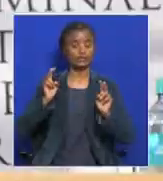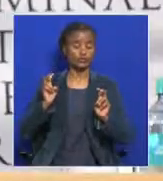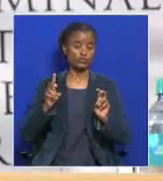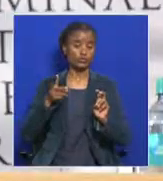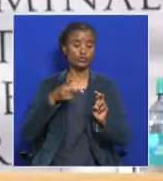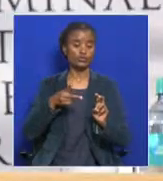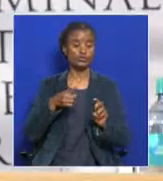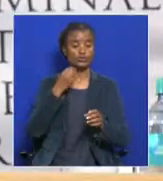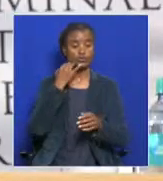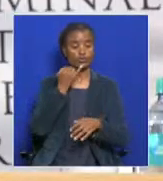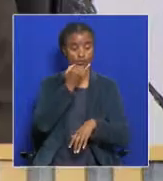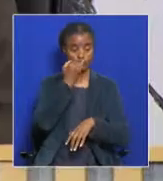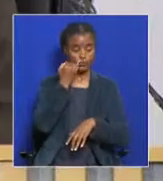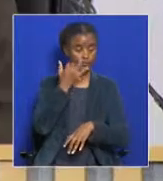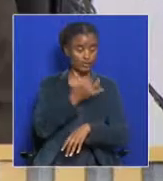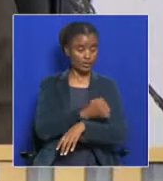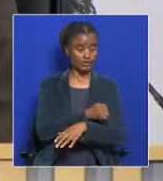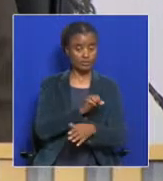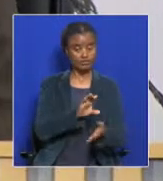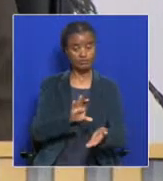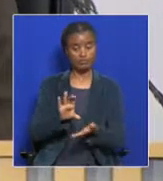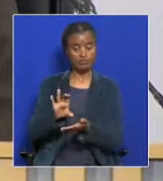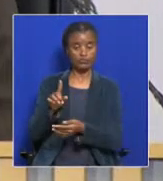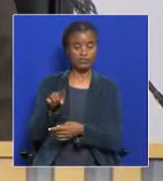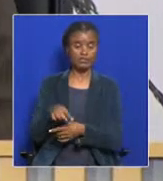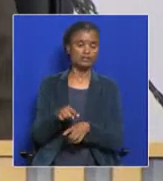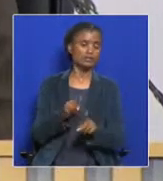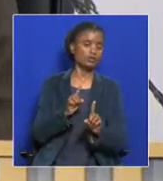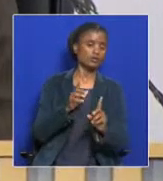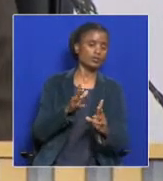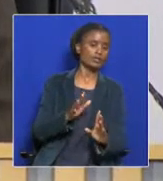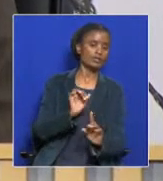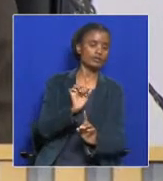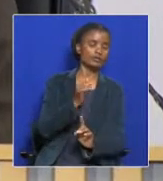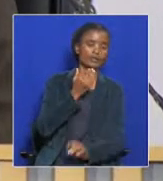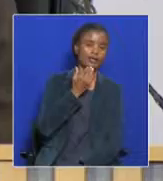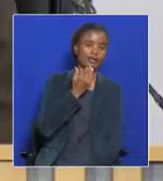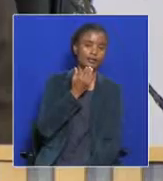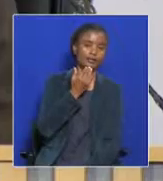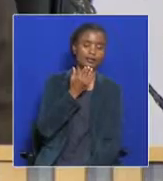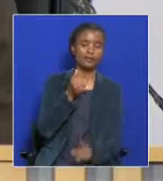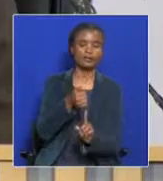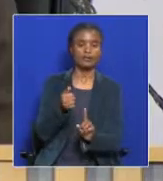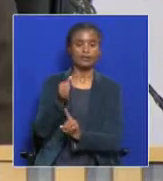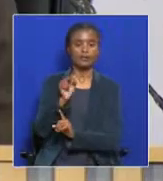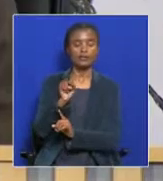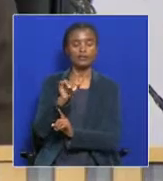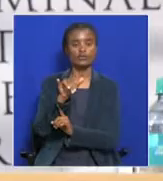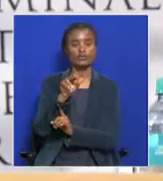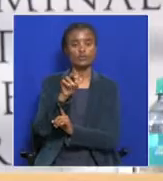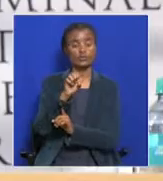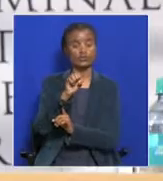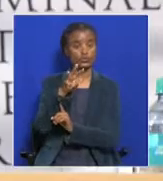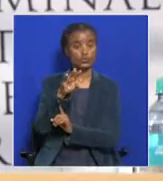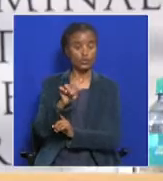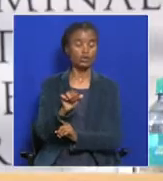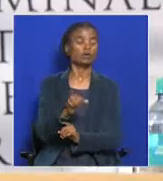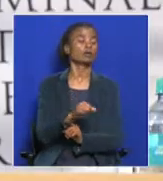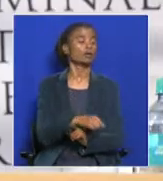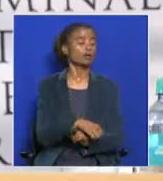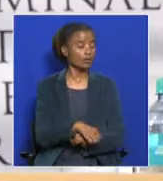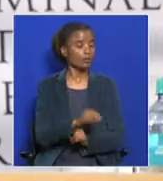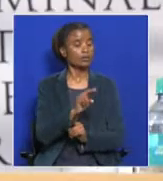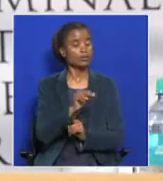And your commander in this instance is? It would be Brigadier Nyuzwa. Brigadier Nyuswa. Yes. Now, did you tell